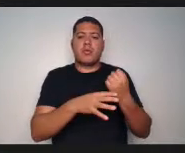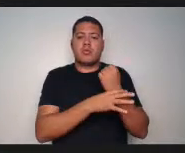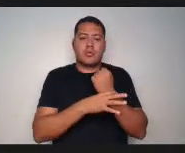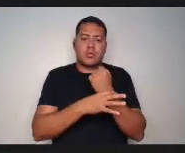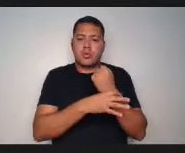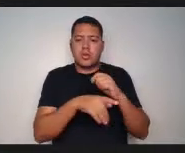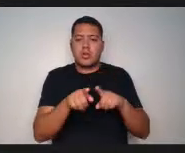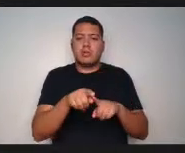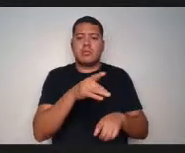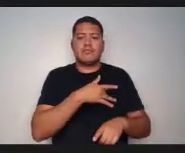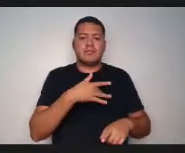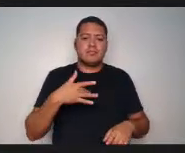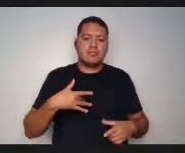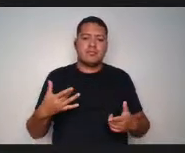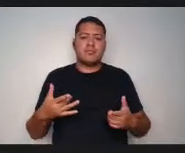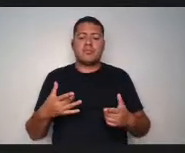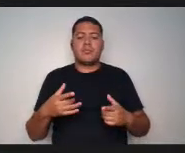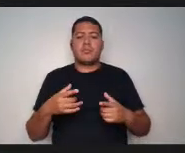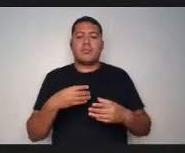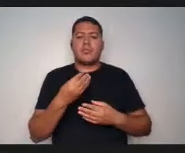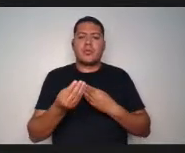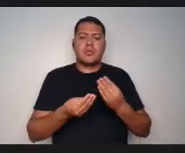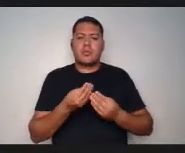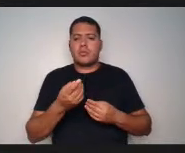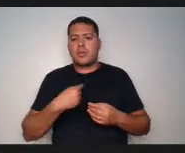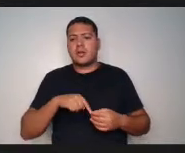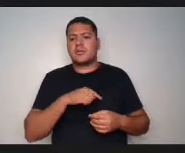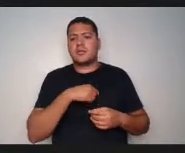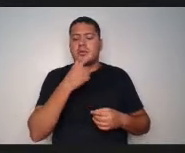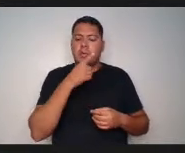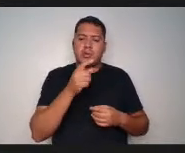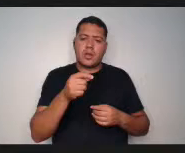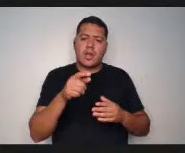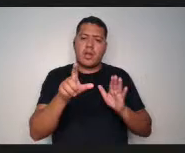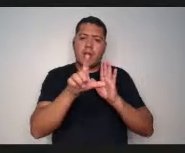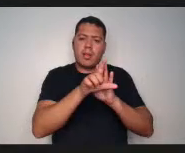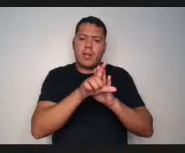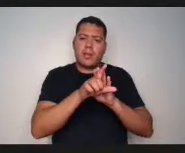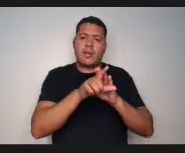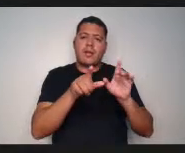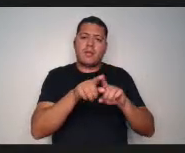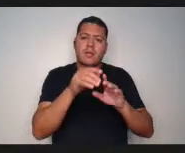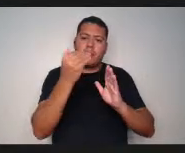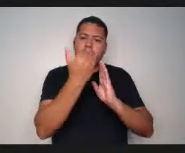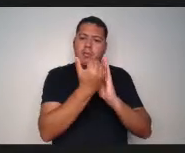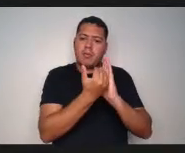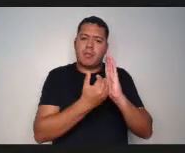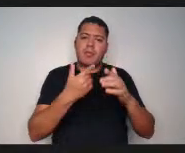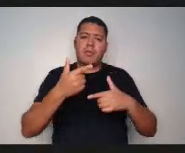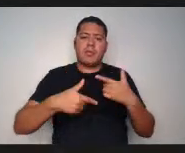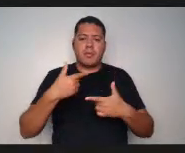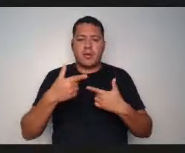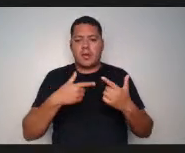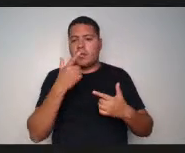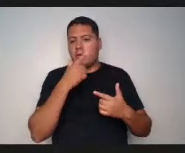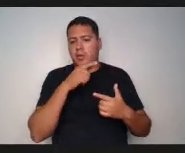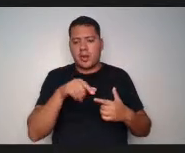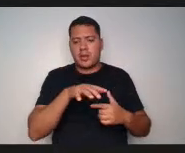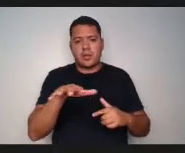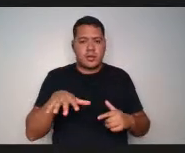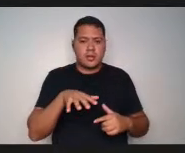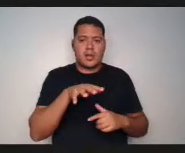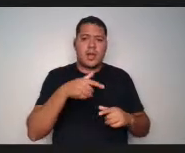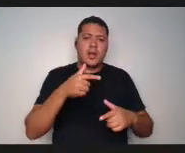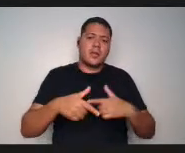and health and labor regulations enforced in a home environment? And this is something I think we're going to be struggling with going forward